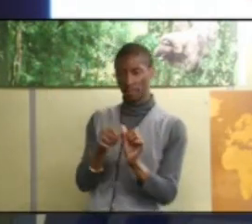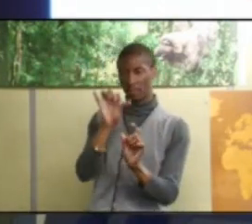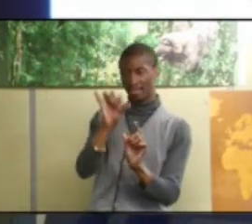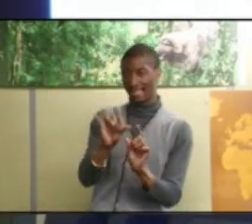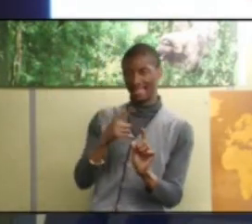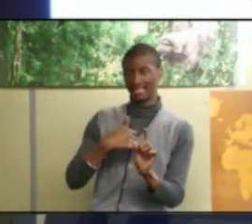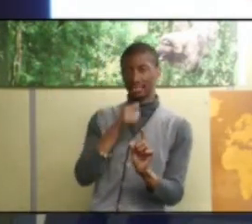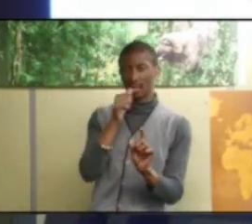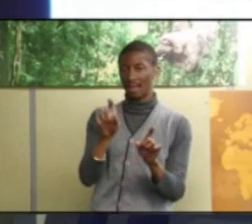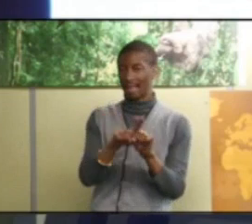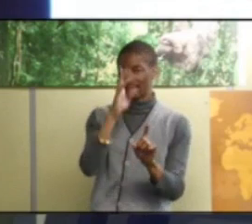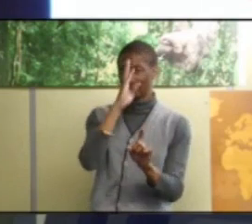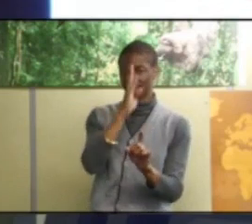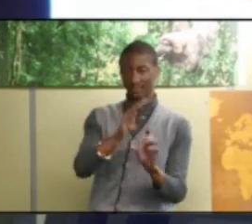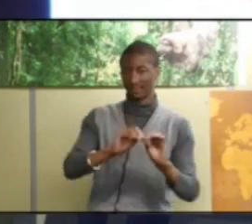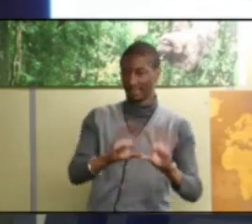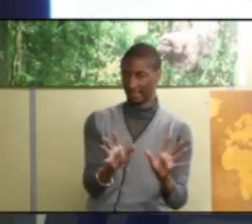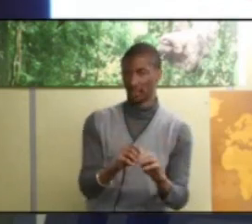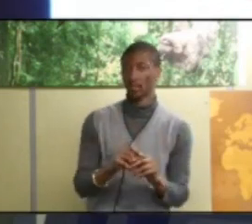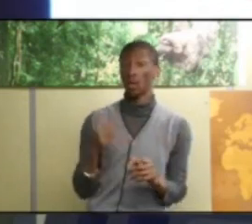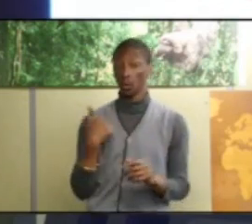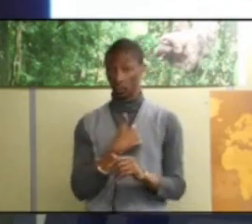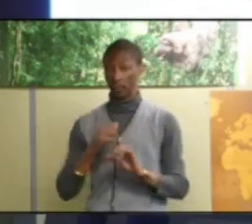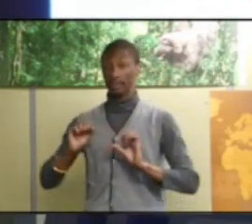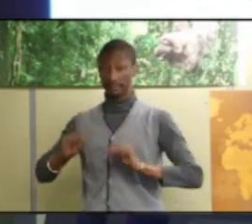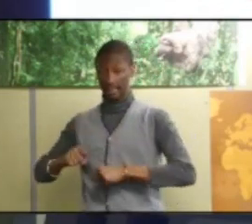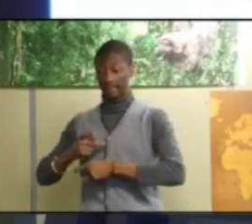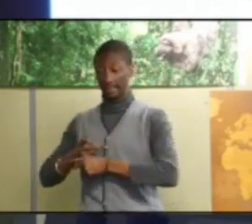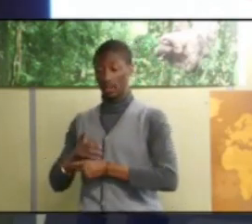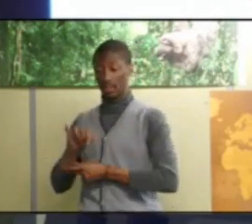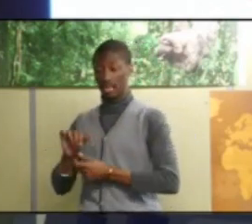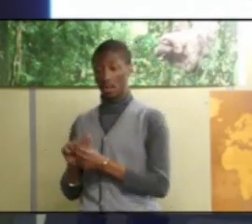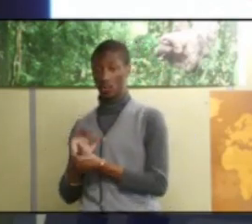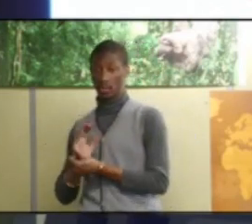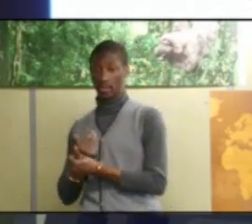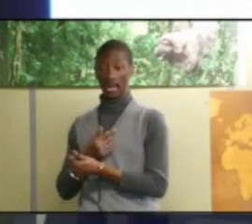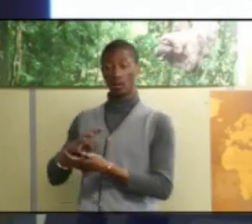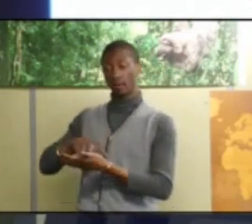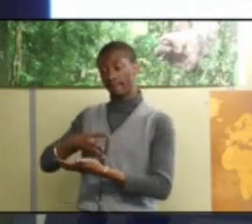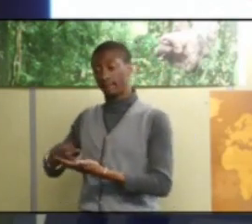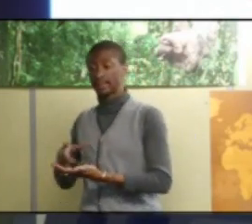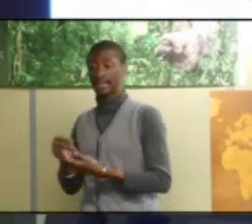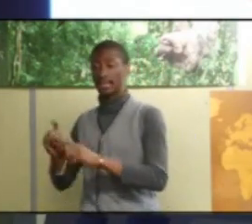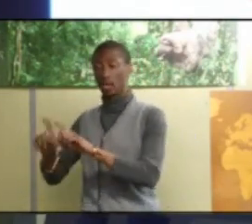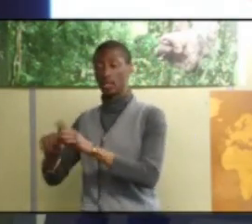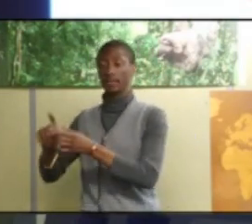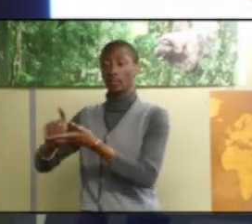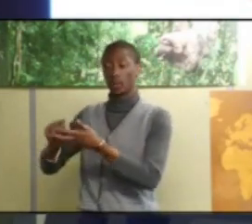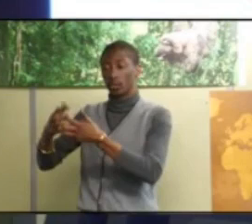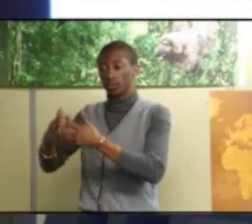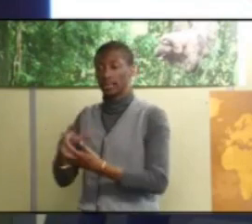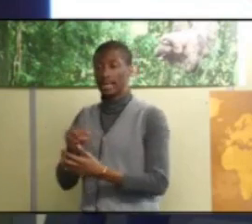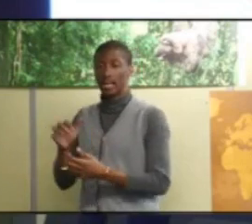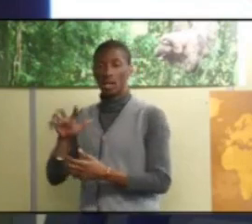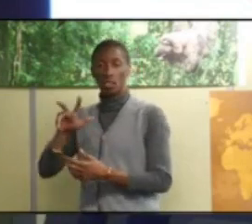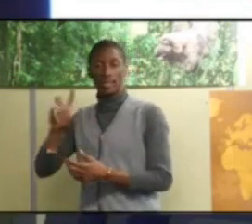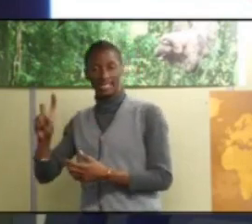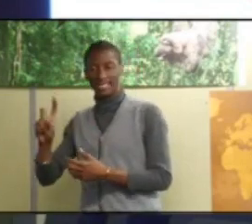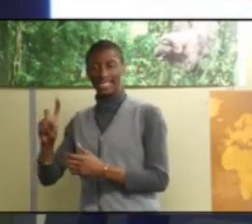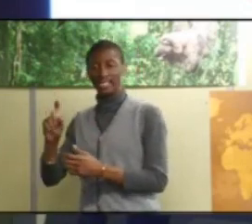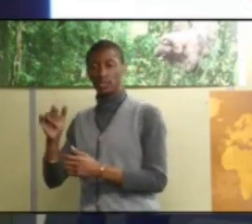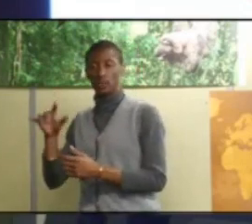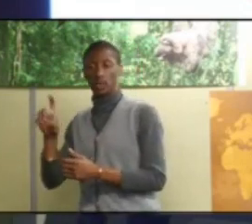as straightforward. We can do those with our graphics and our different printers and our 3D studio staff. They're very good at that.